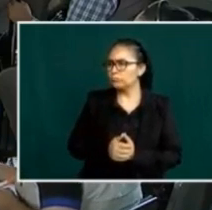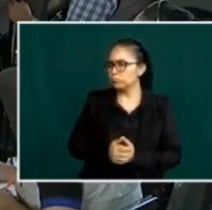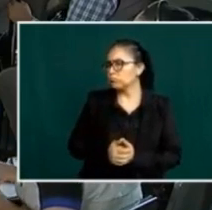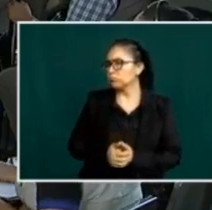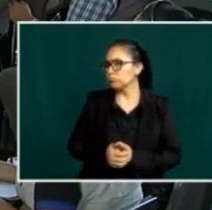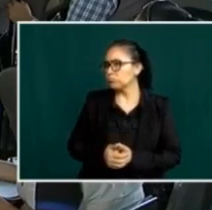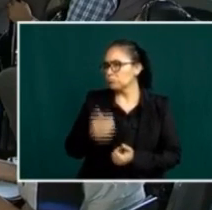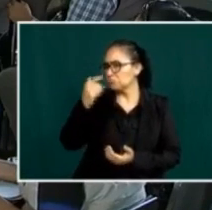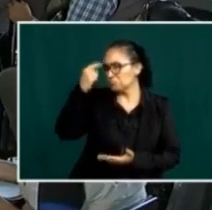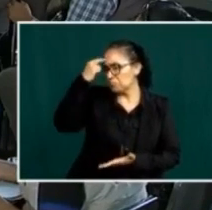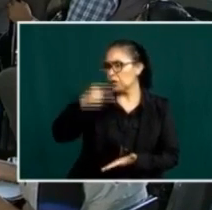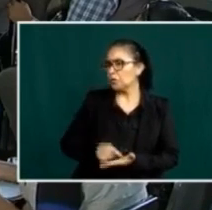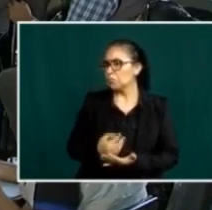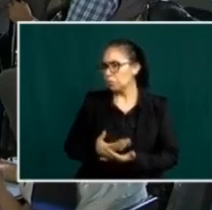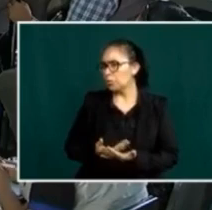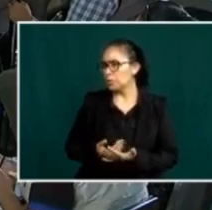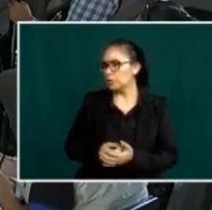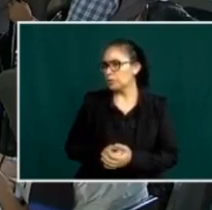We have the hope.